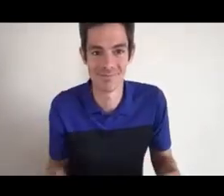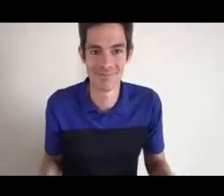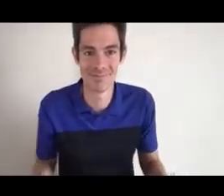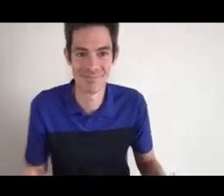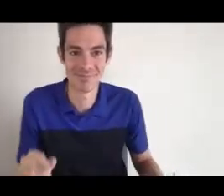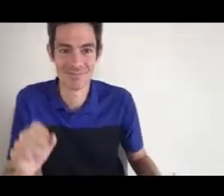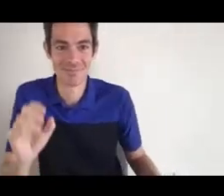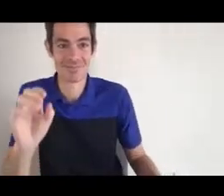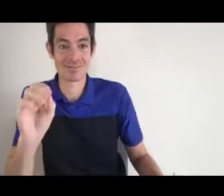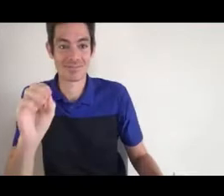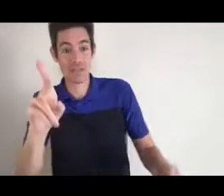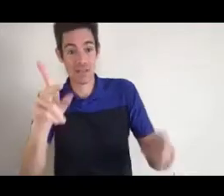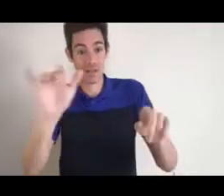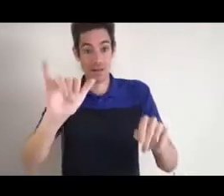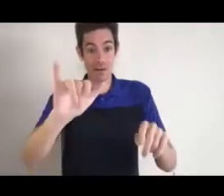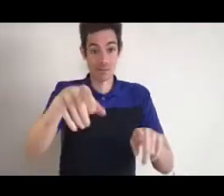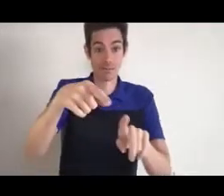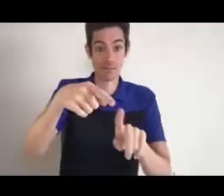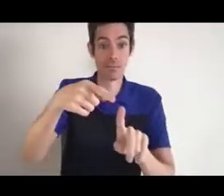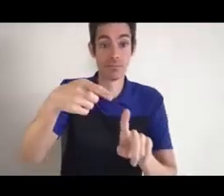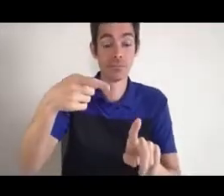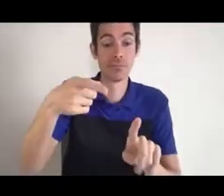three examples.